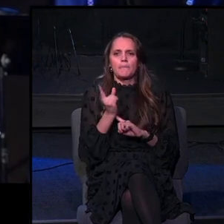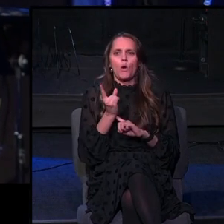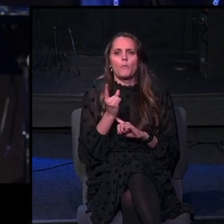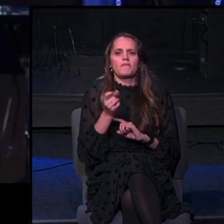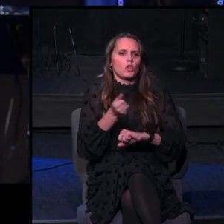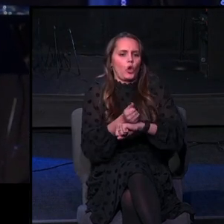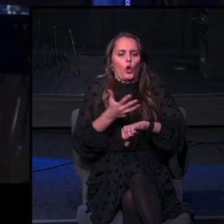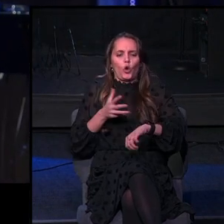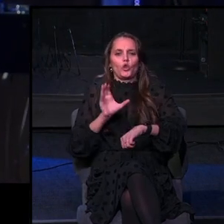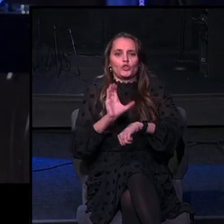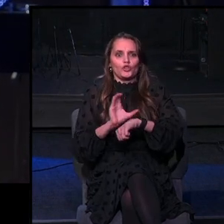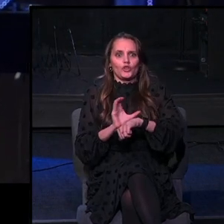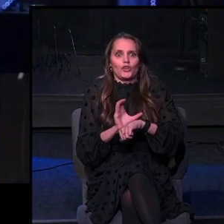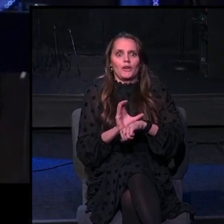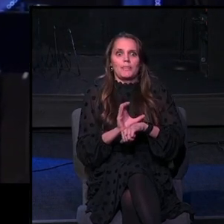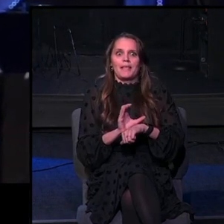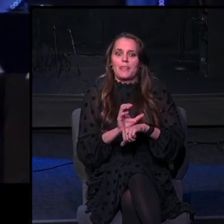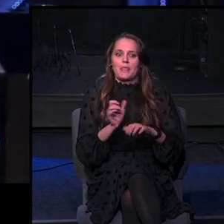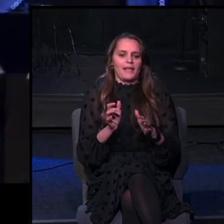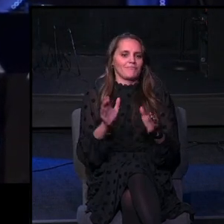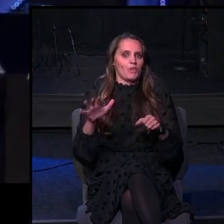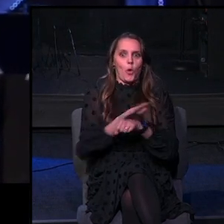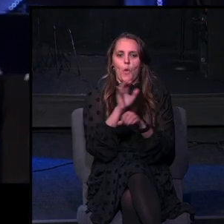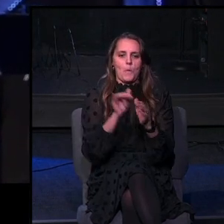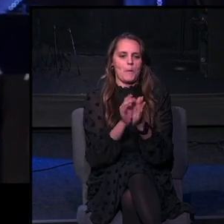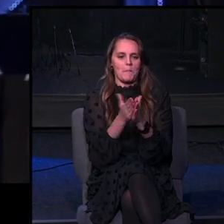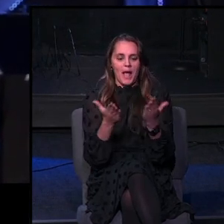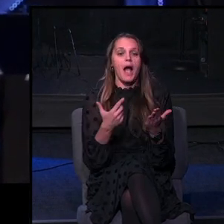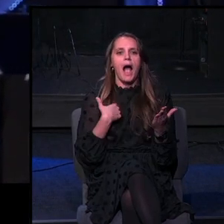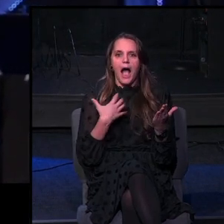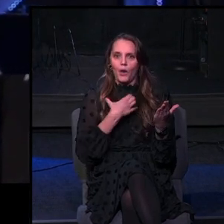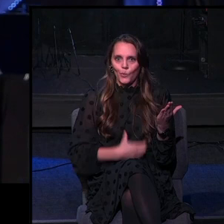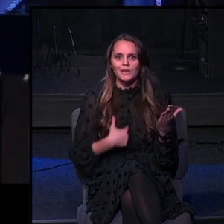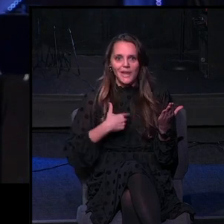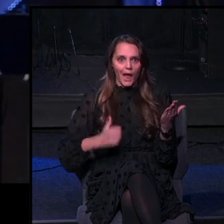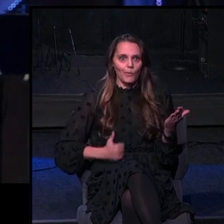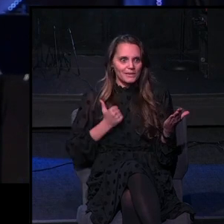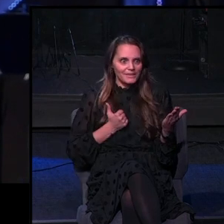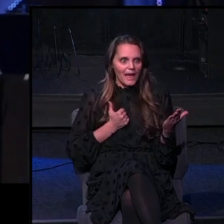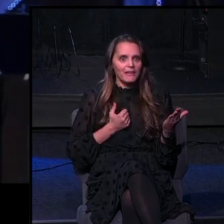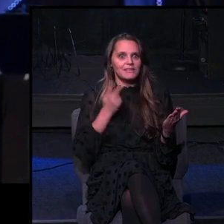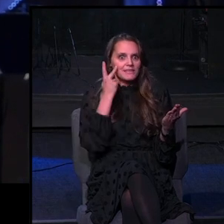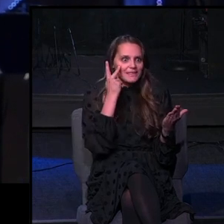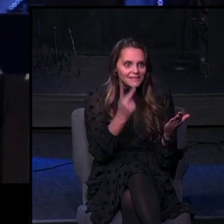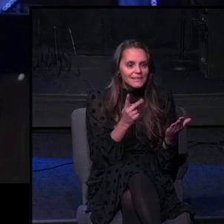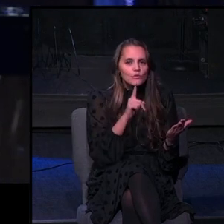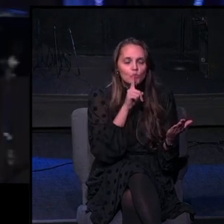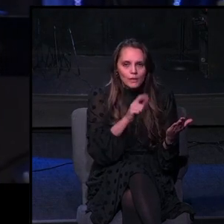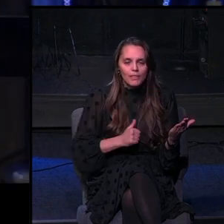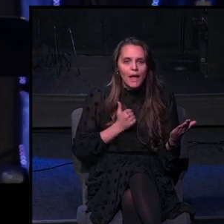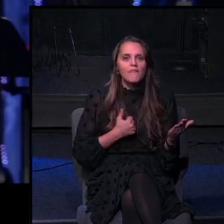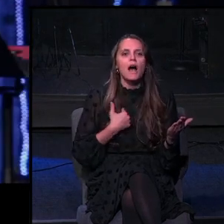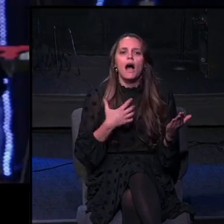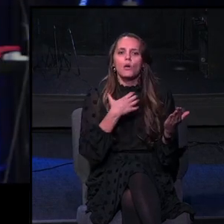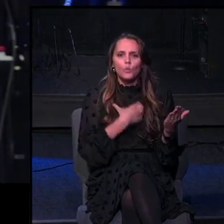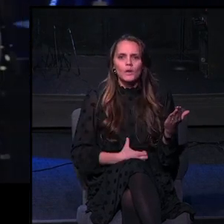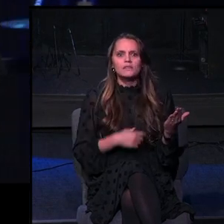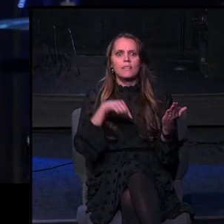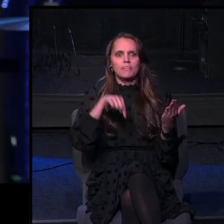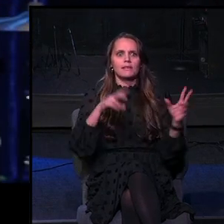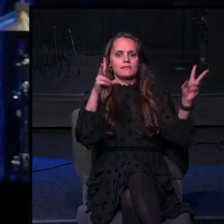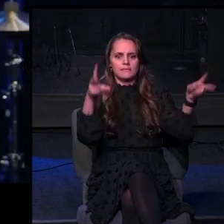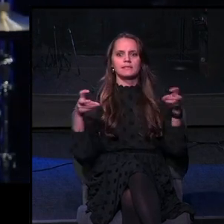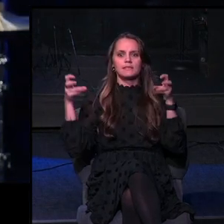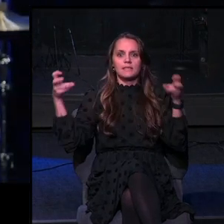moment in the entire Bible that I wish I was alive for, that I could have seen play itself out, it would be this scene. And it takes place in